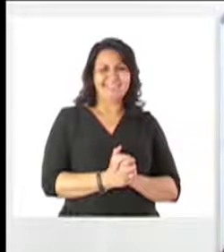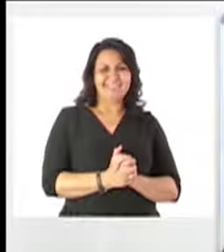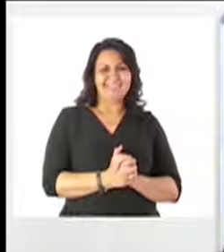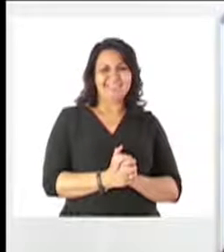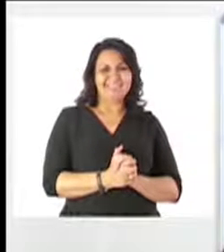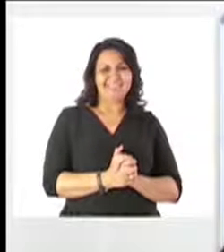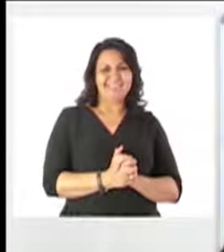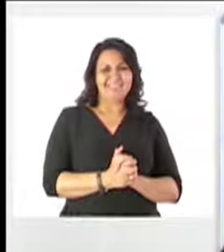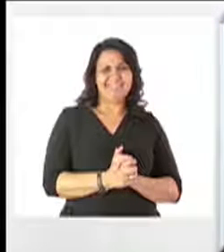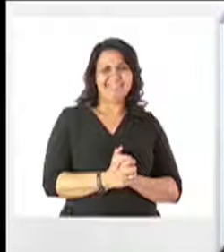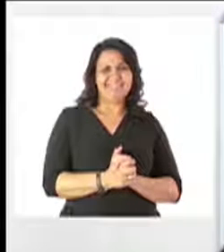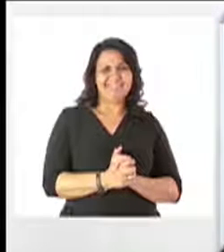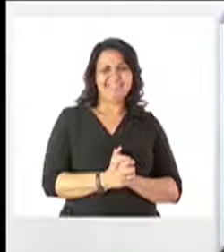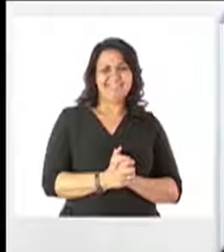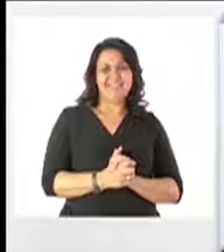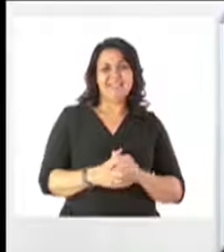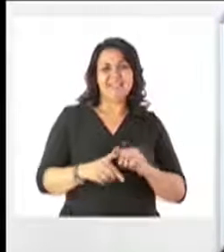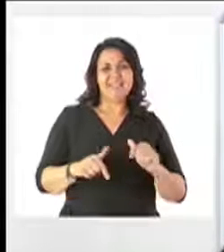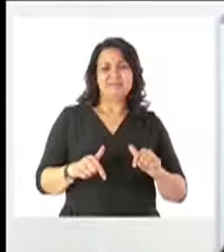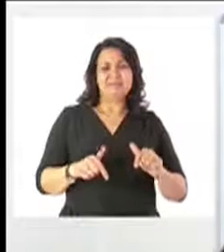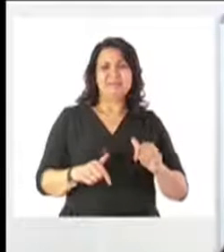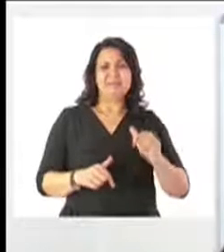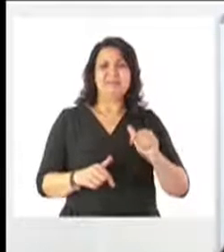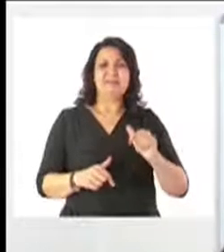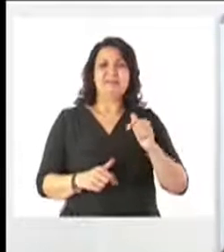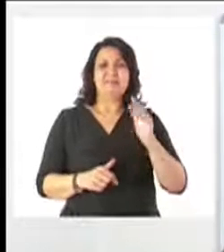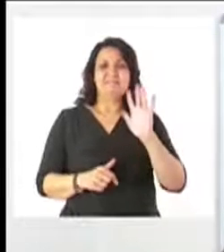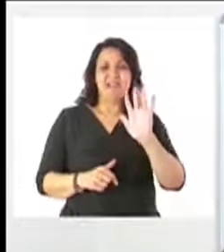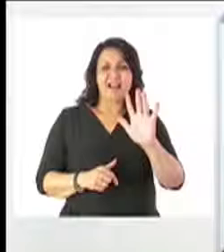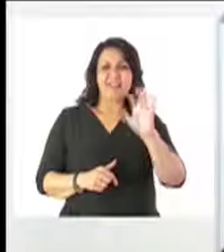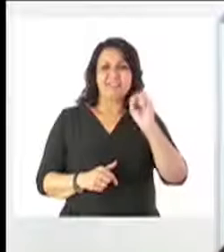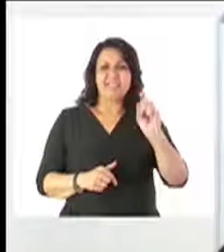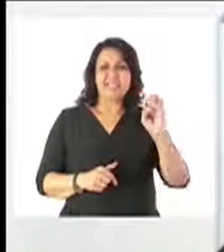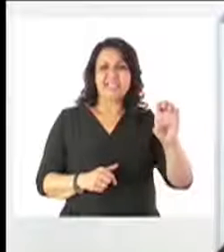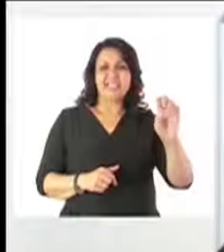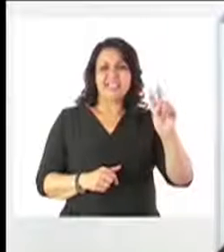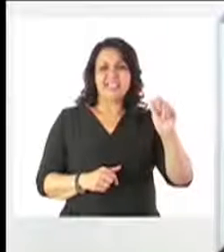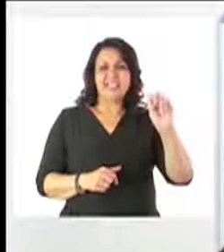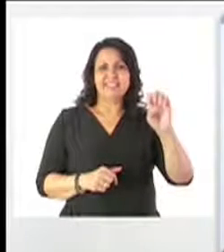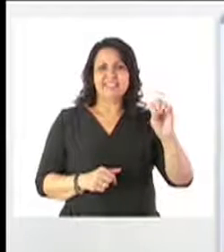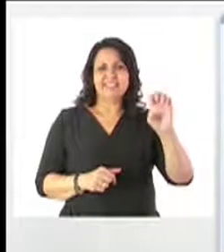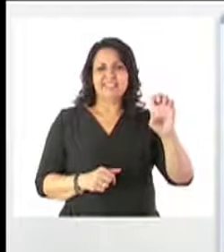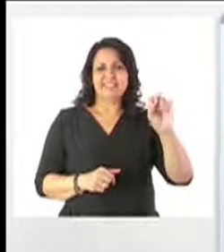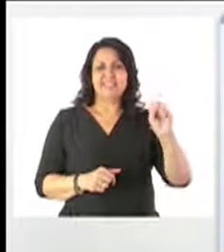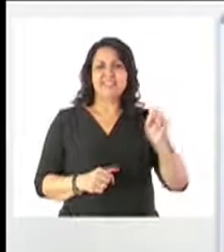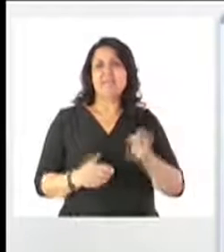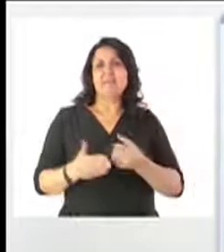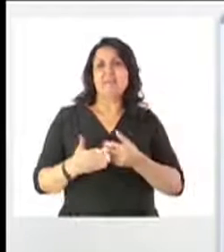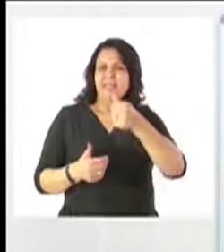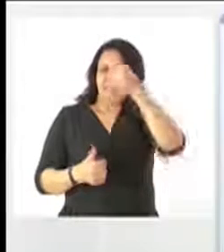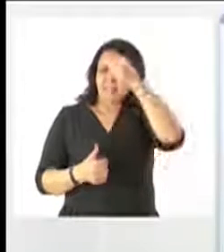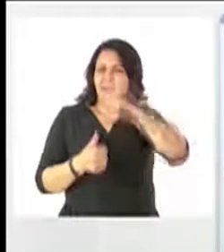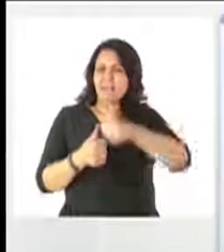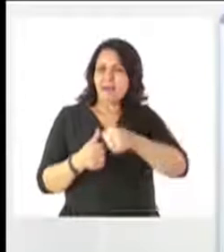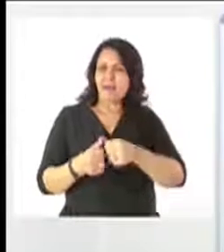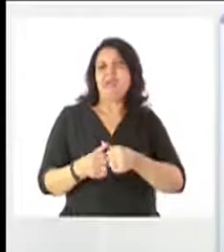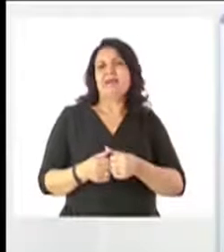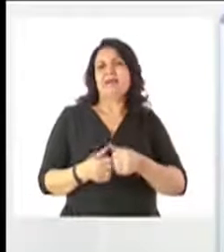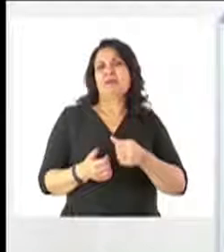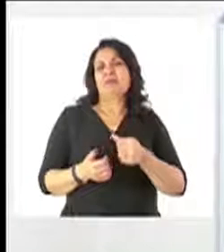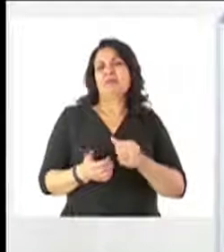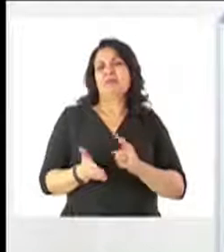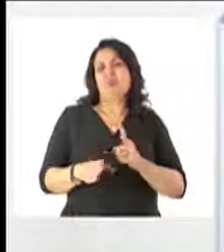is all about the 5 senses. But before we start, let's sanitize our hands.